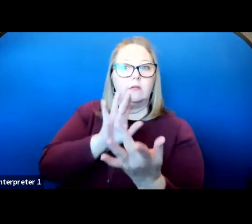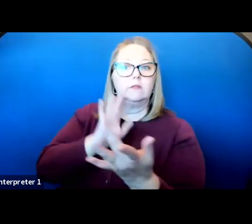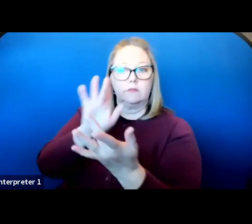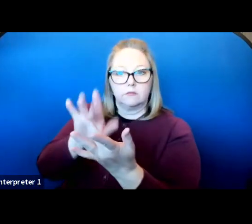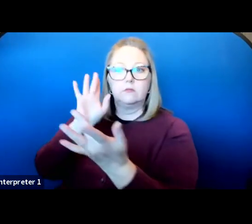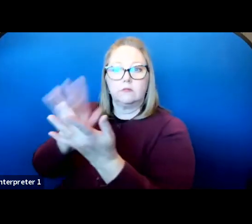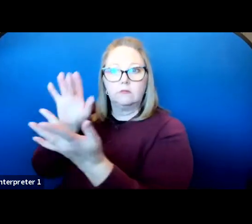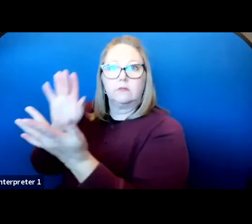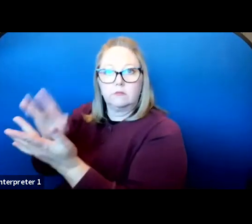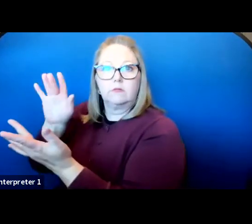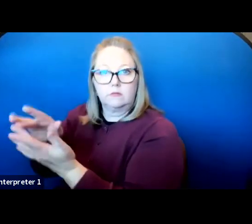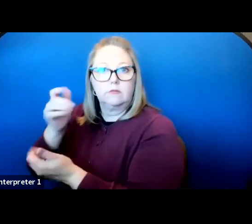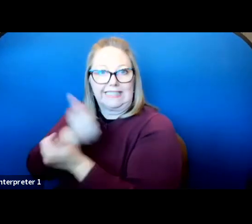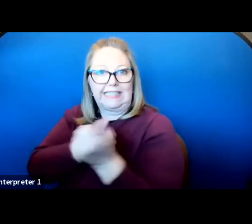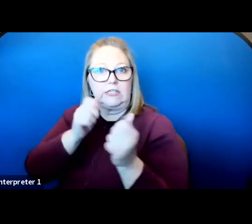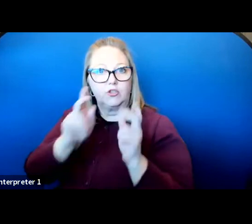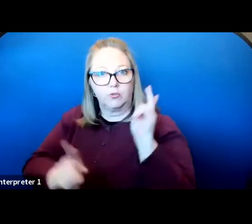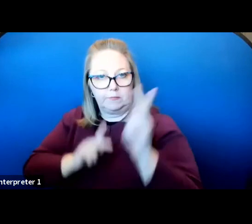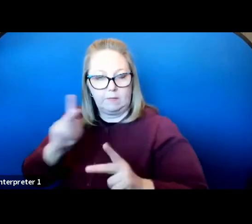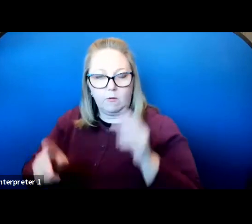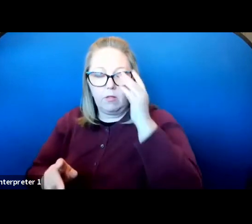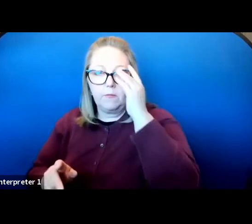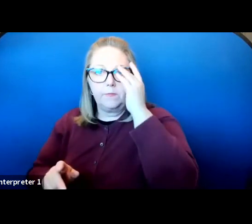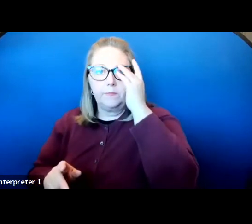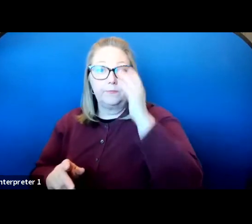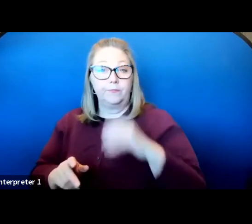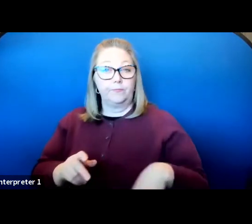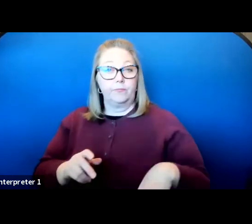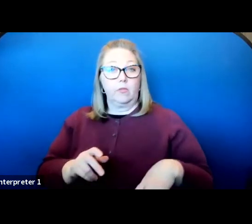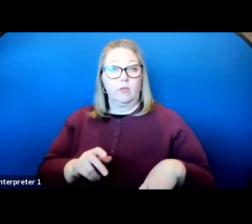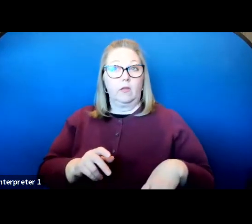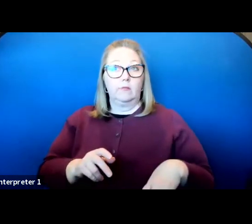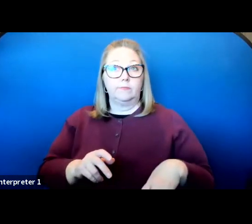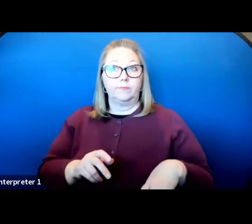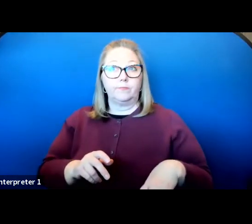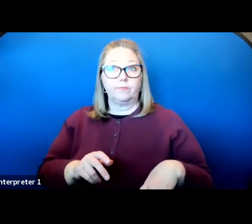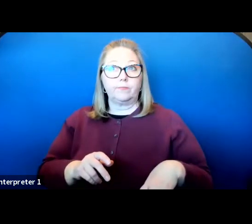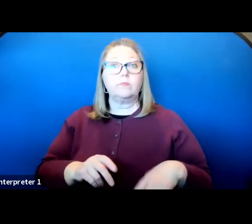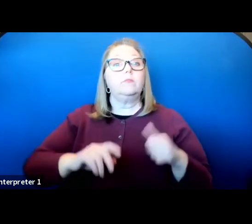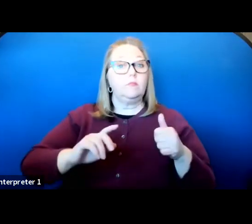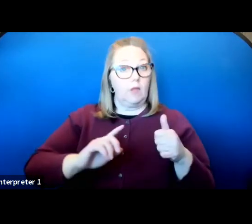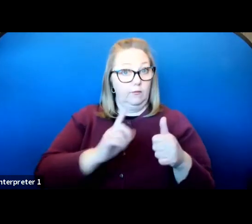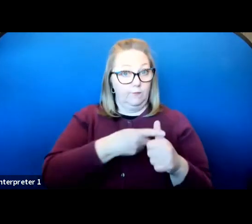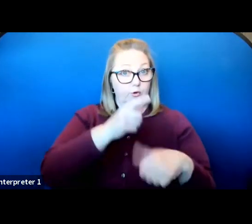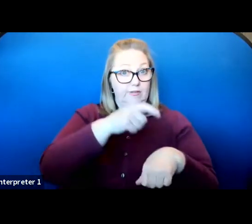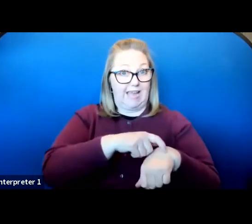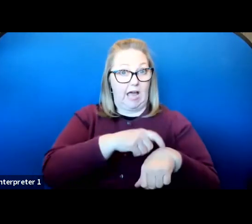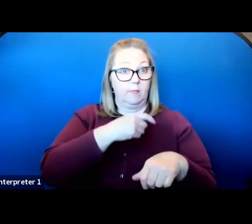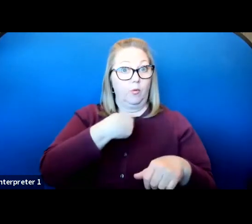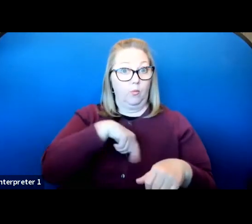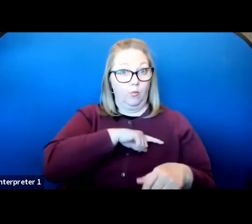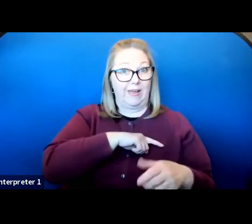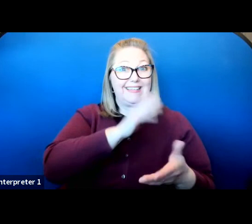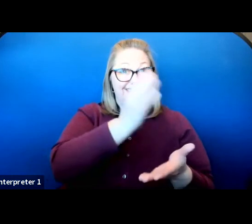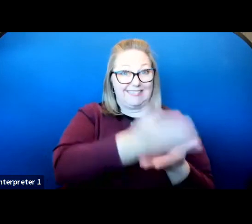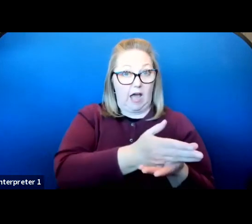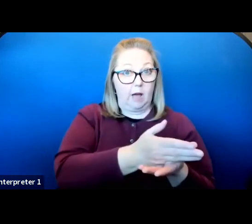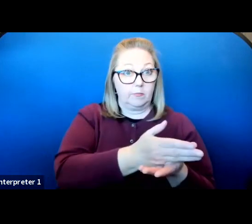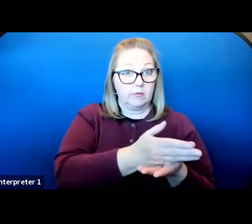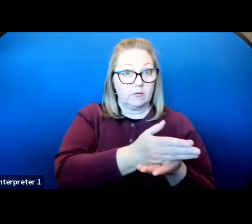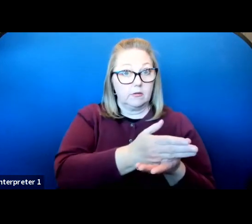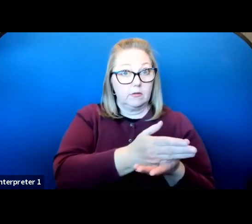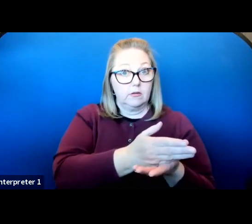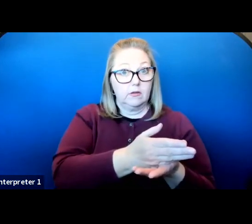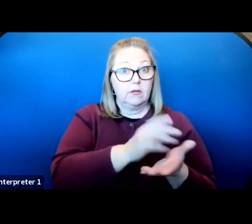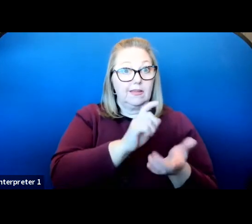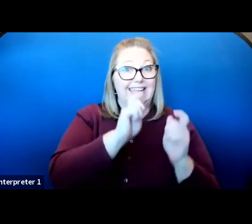we ended the initial rental assistance based on the initial federal allocation, there were still 12,000 applications that